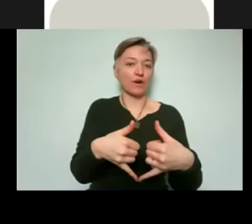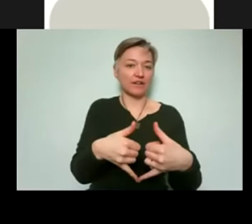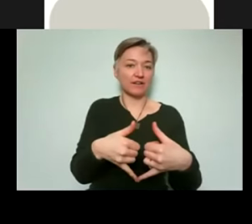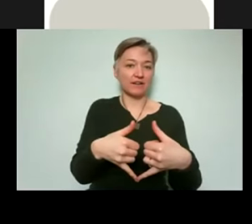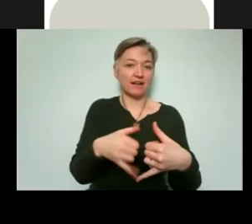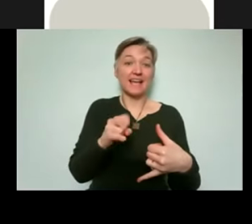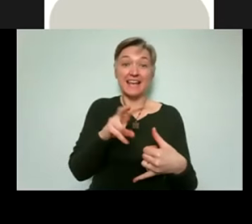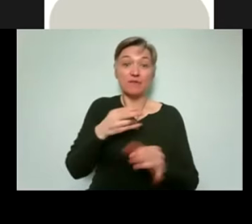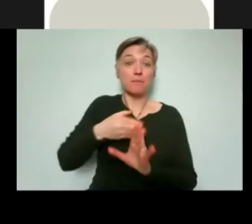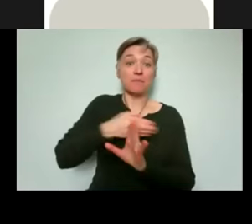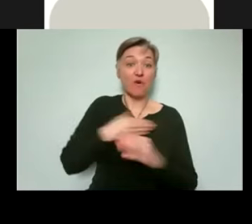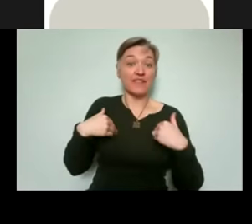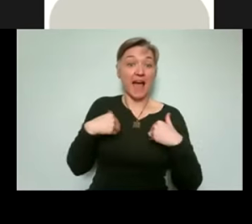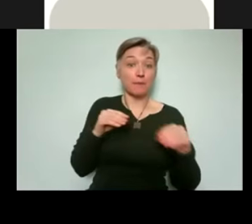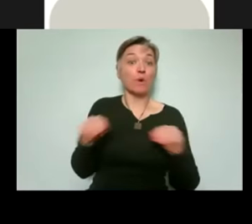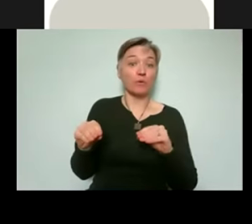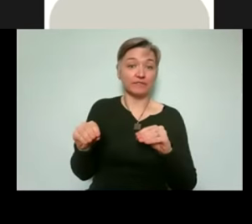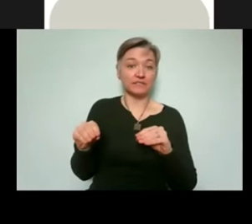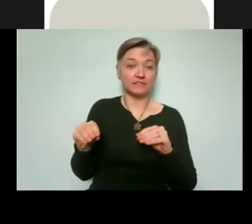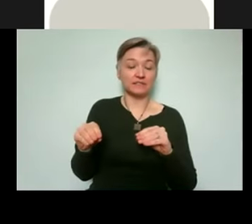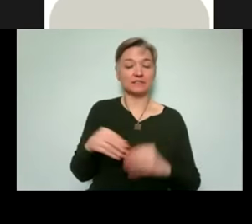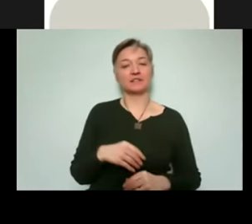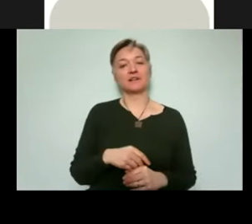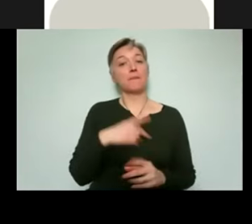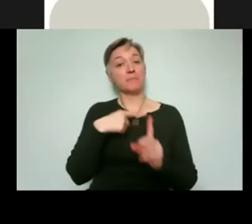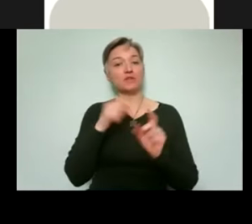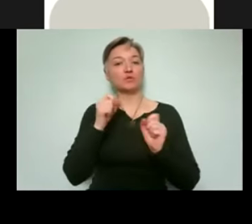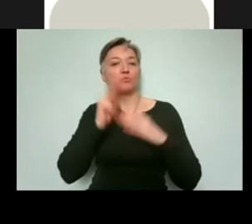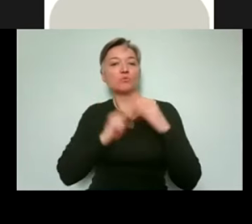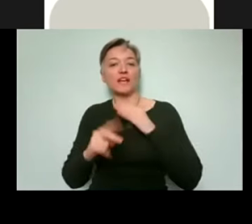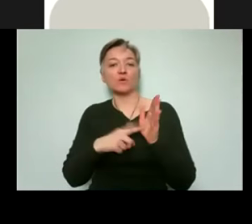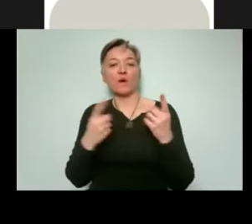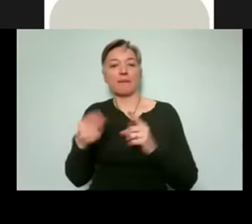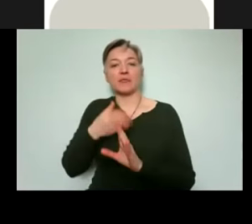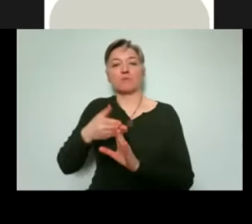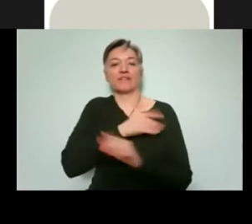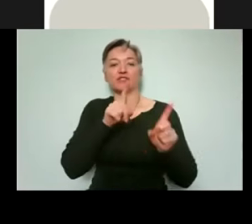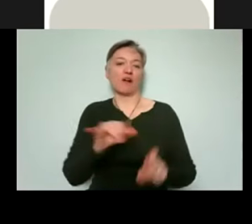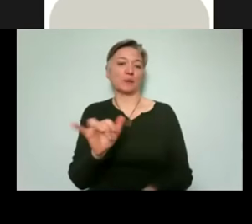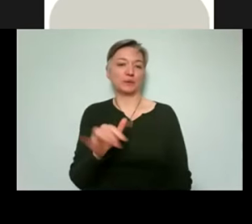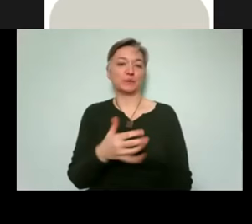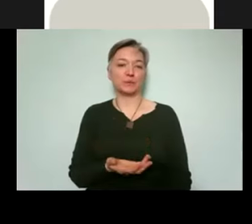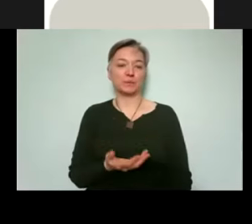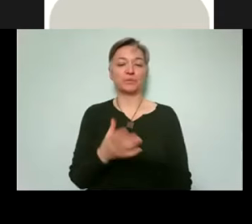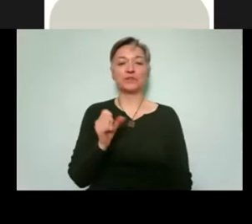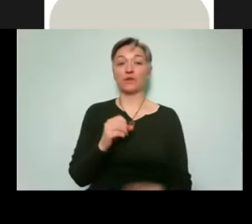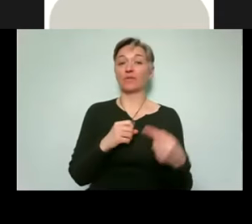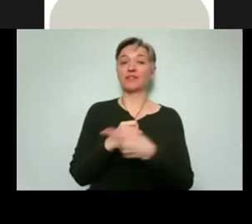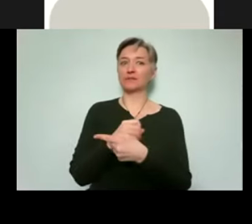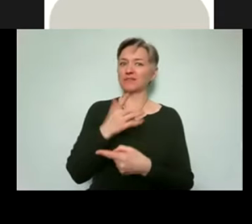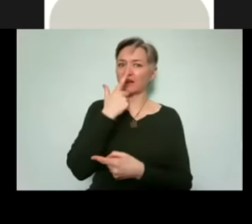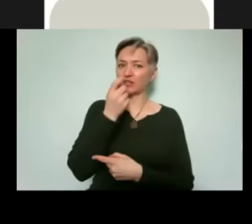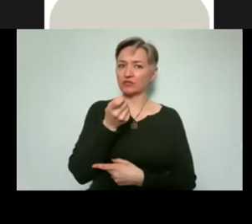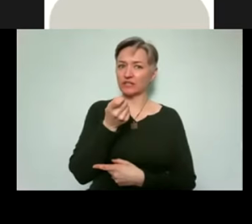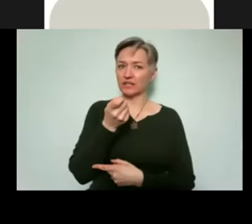the animal has made its movement. And we can also predict what happened on the previous trial as well. So this was kind of interesting.